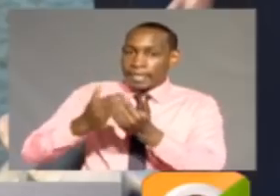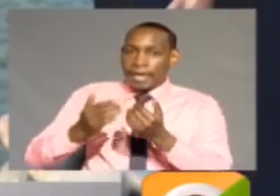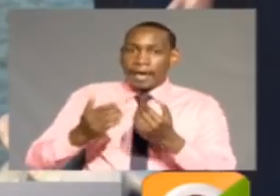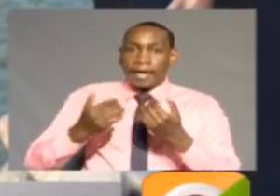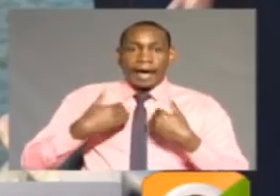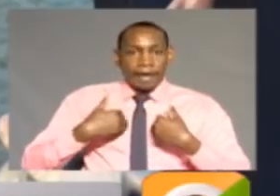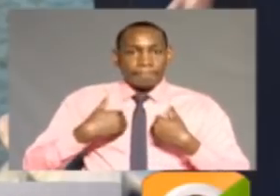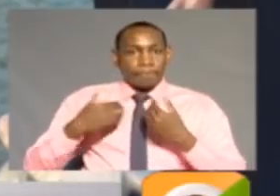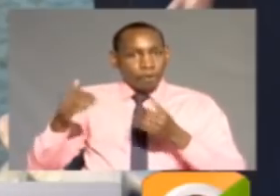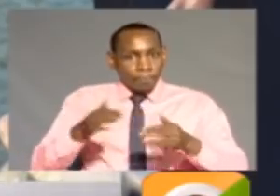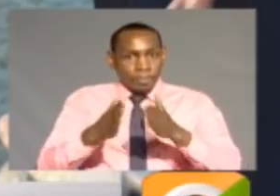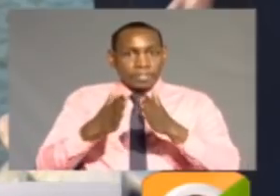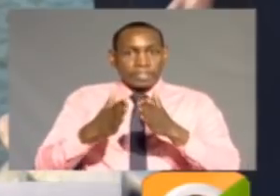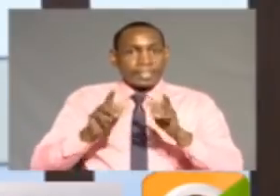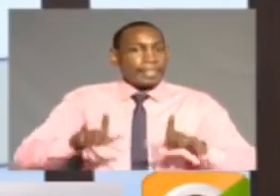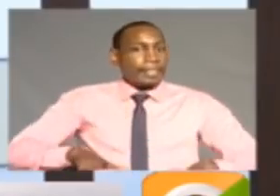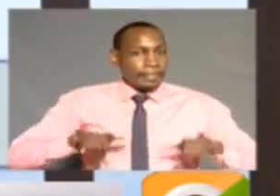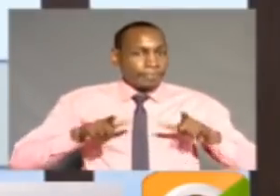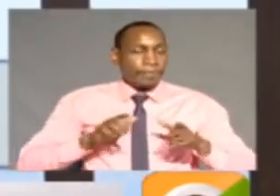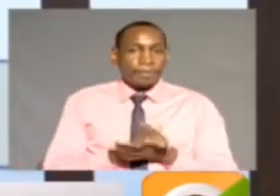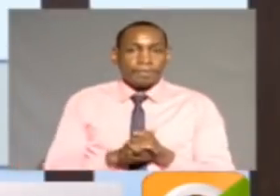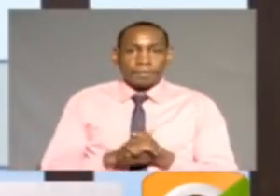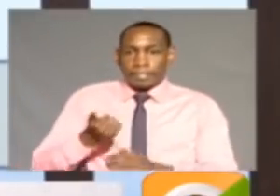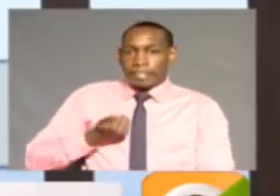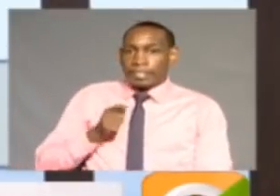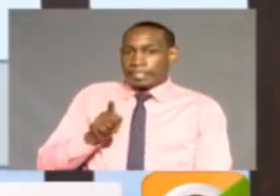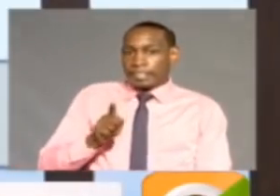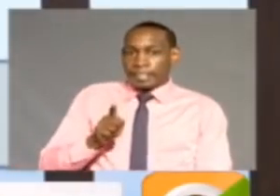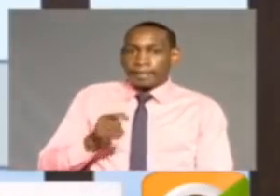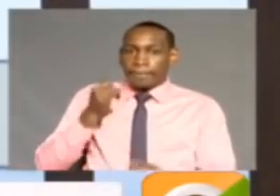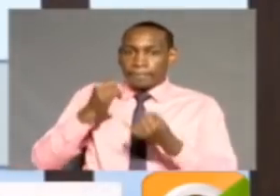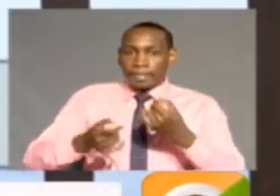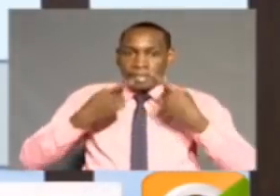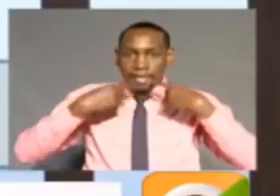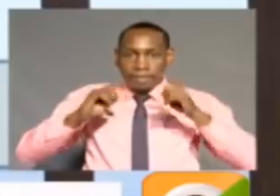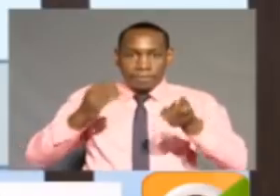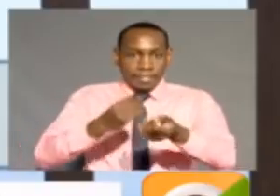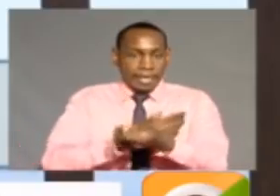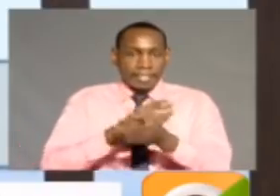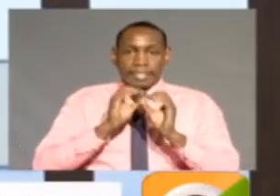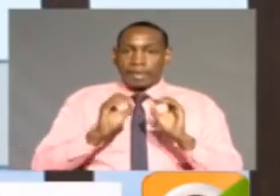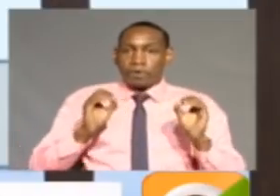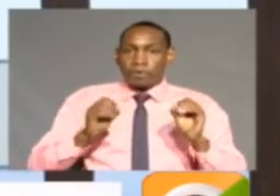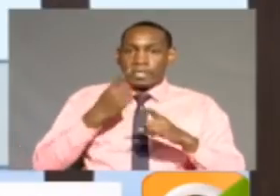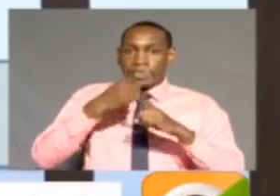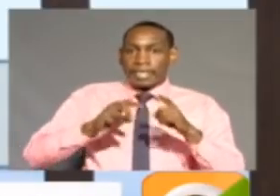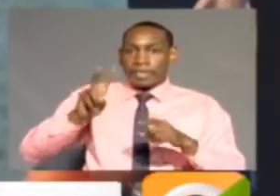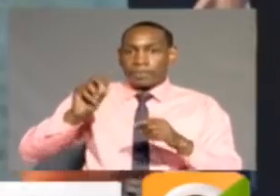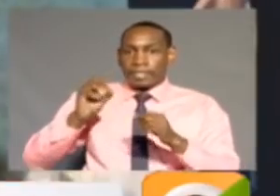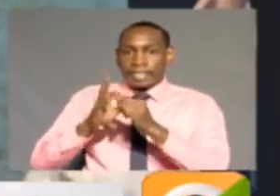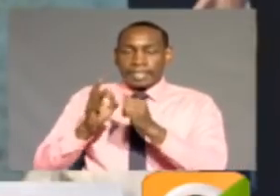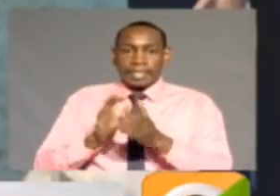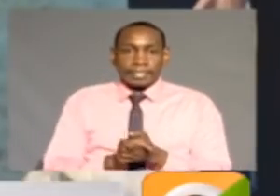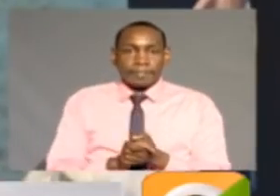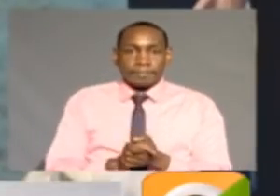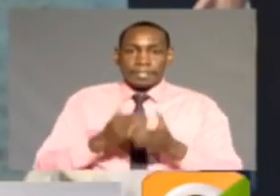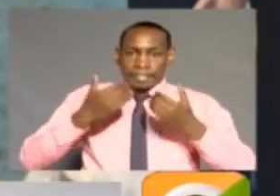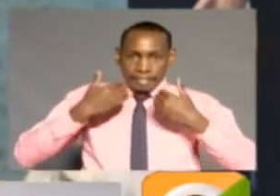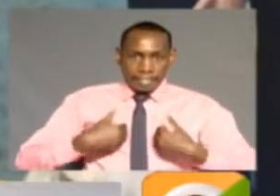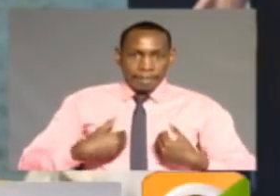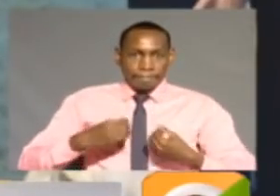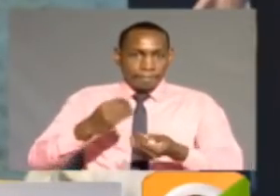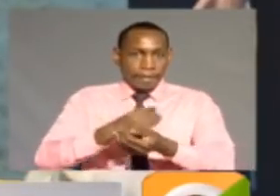have a chance to survive. She was finally declared cancer-free in 2013. I am